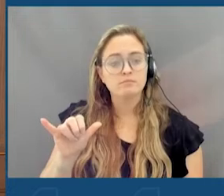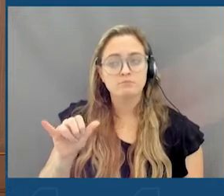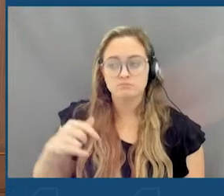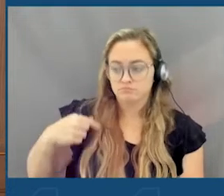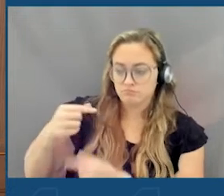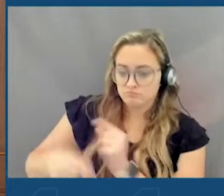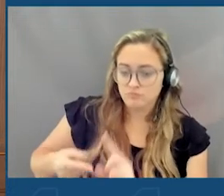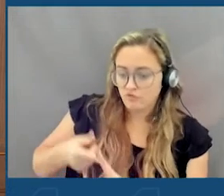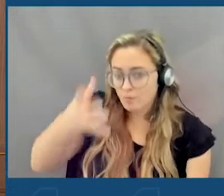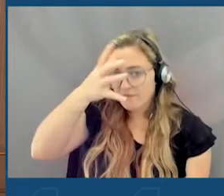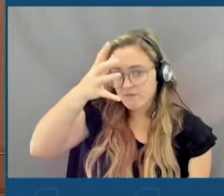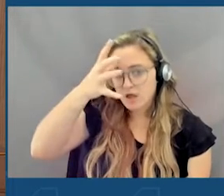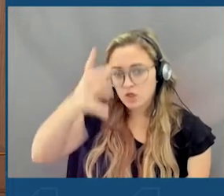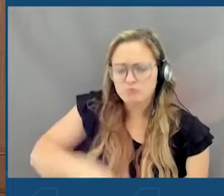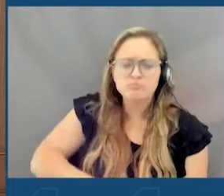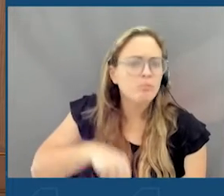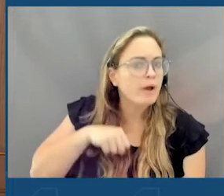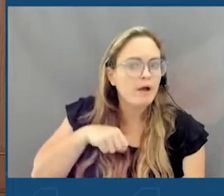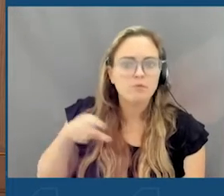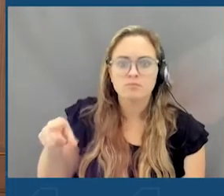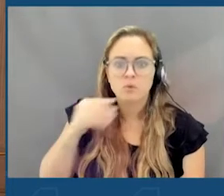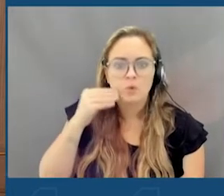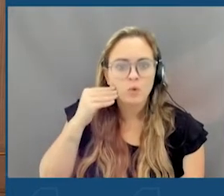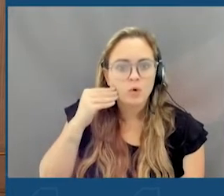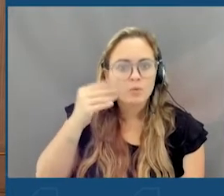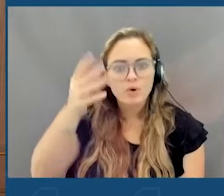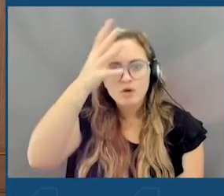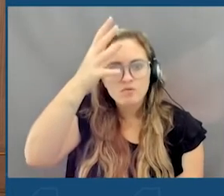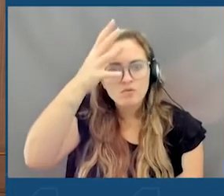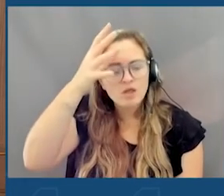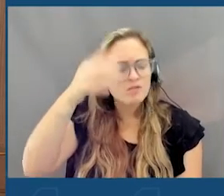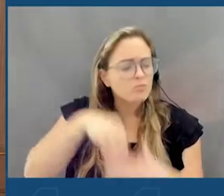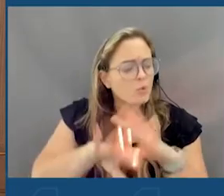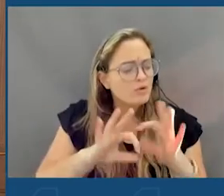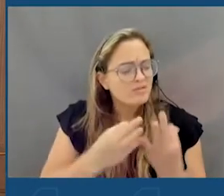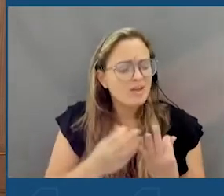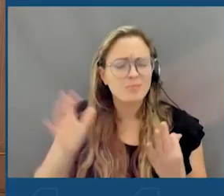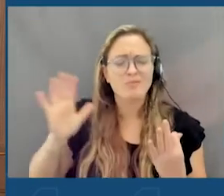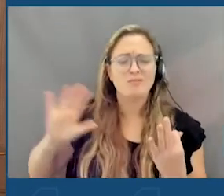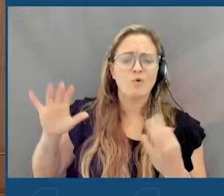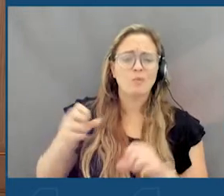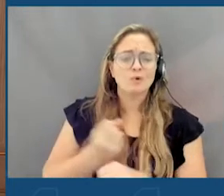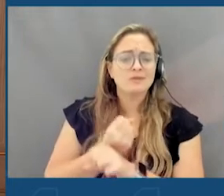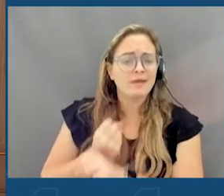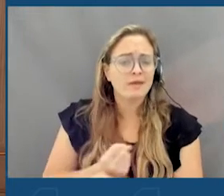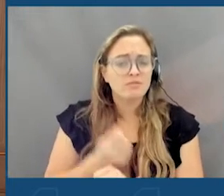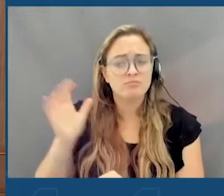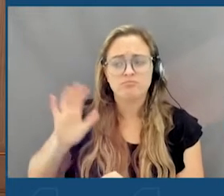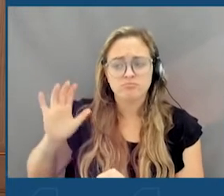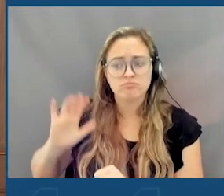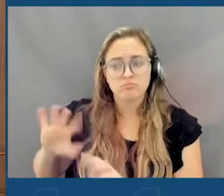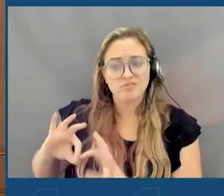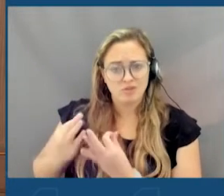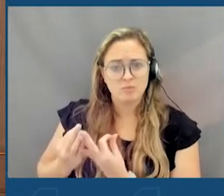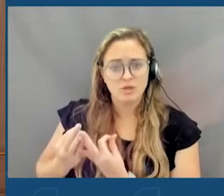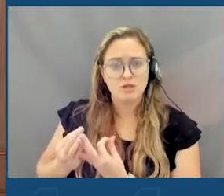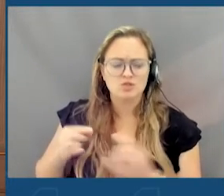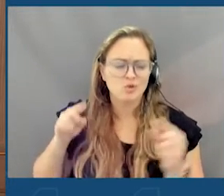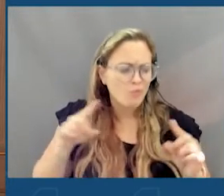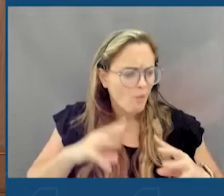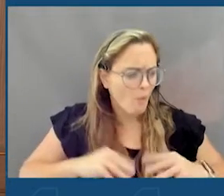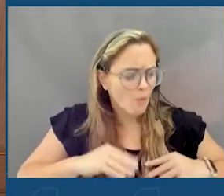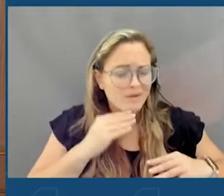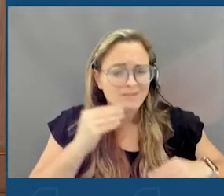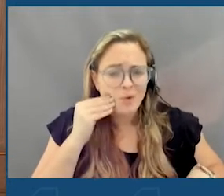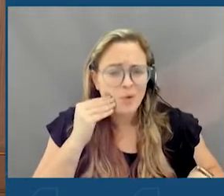was a point of pride for her because her father had born into a family of former slaves. This was success. They bought